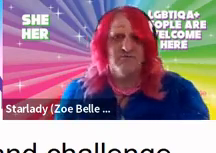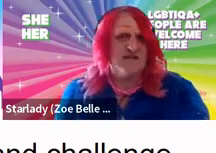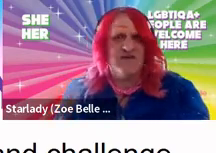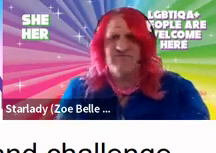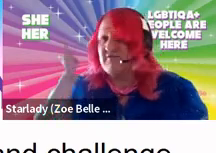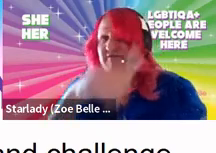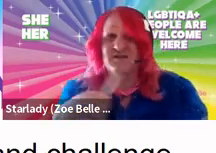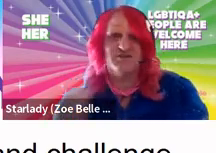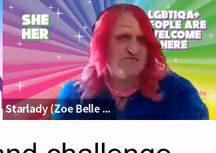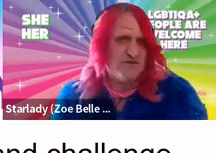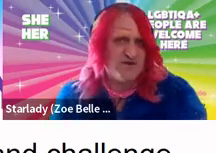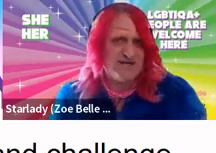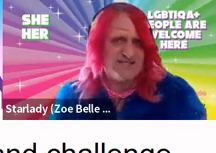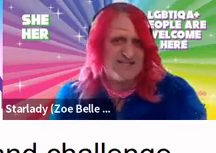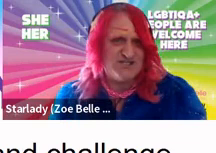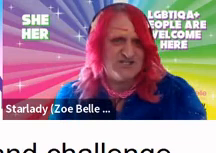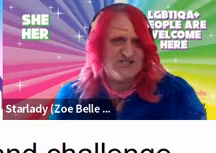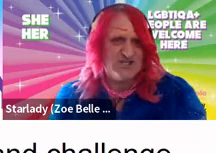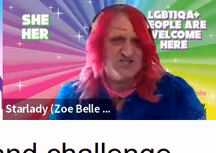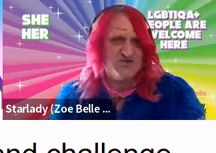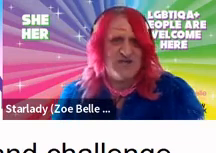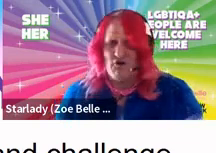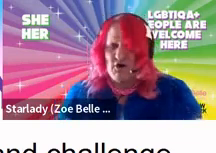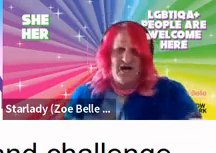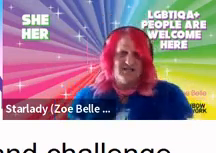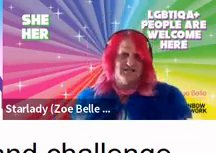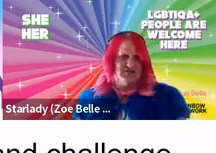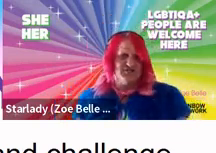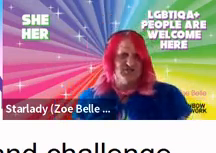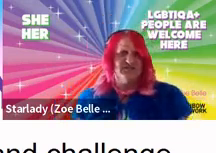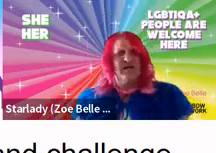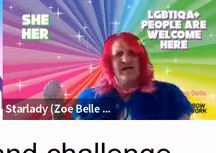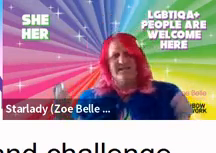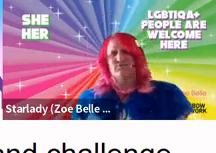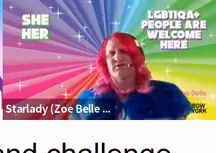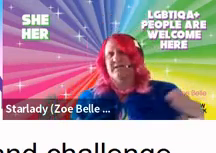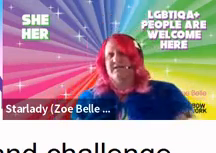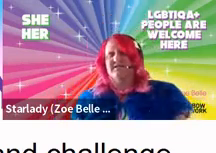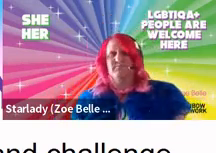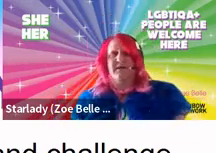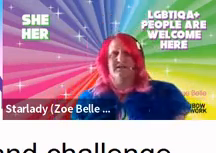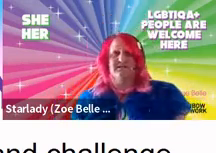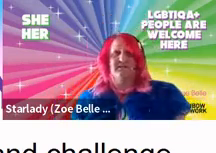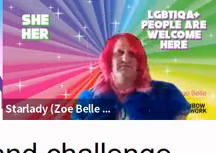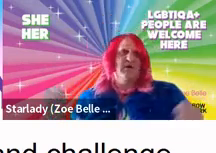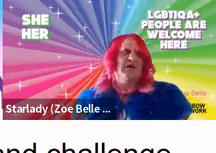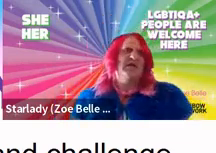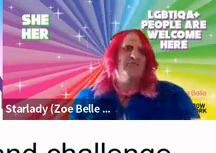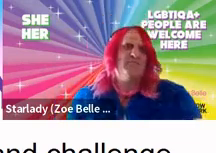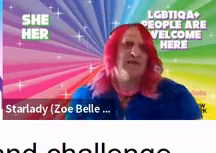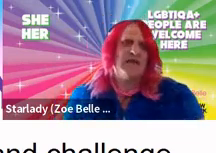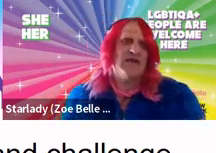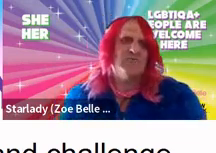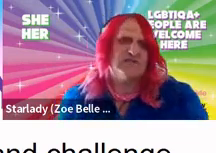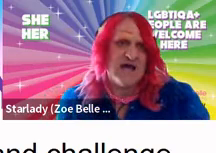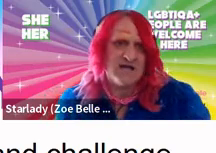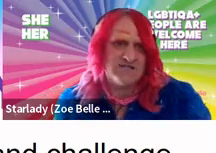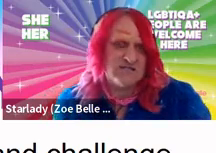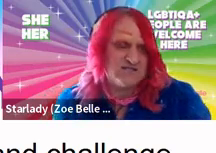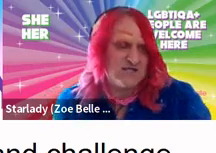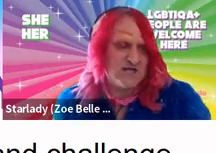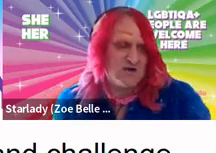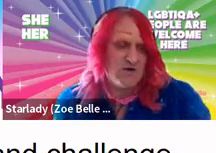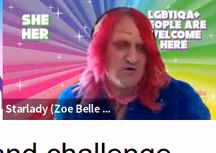Being able to have like facial feminization surgery or other surgeries is really expensive. Even being able